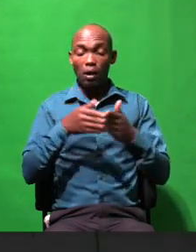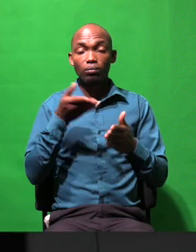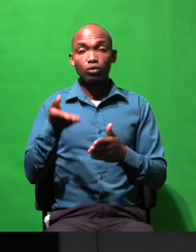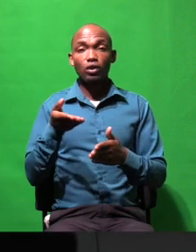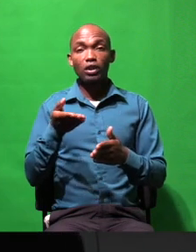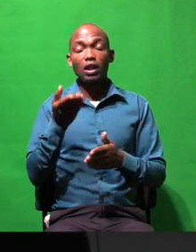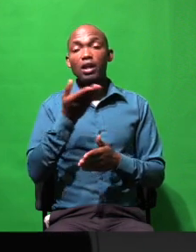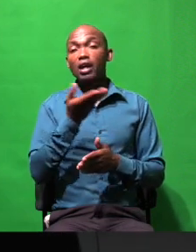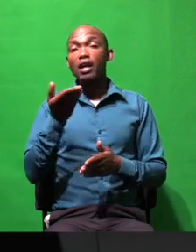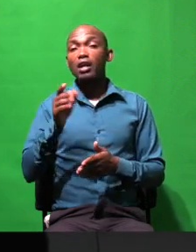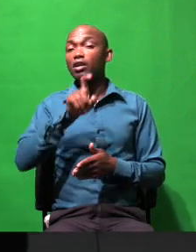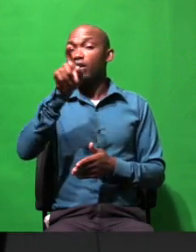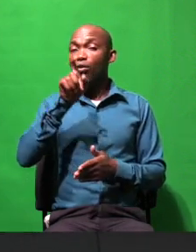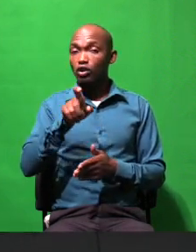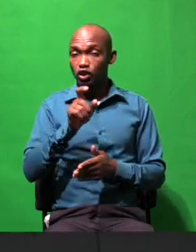any question?